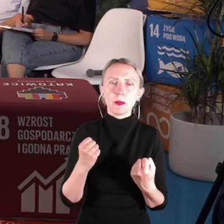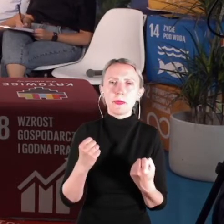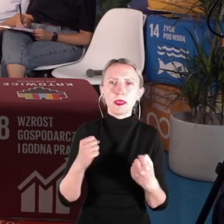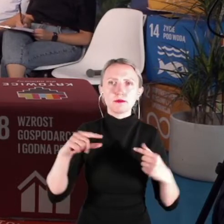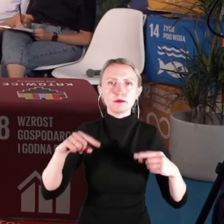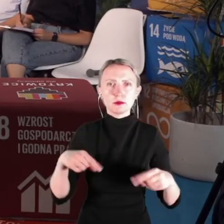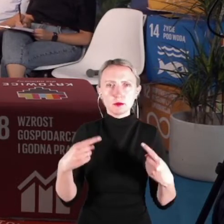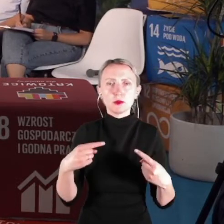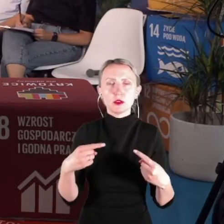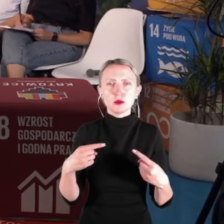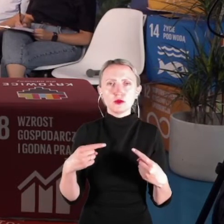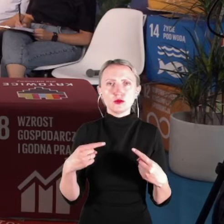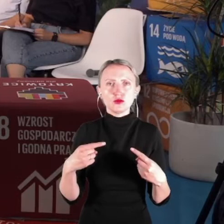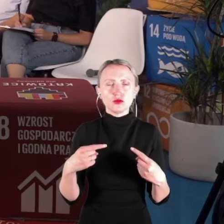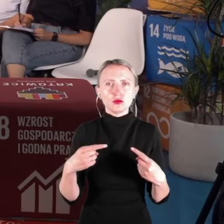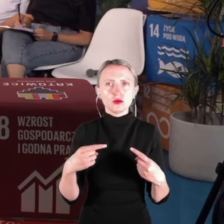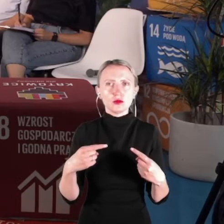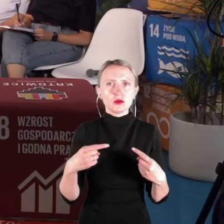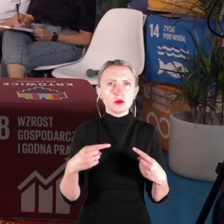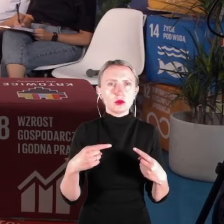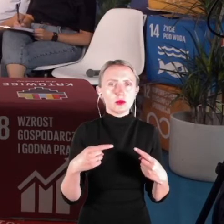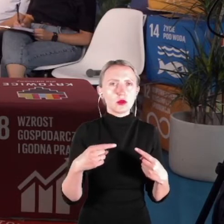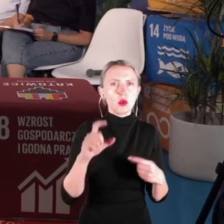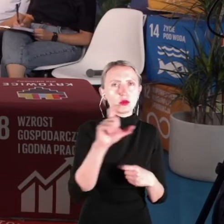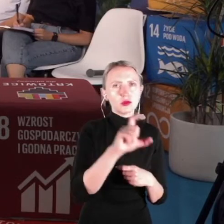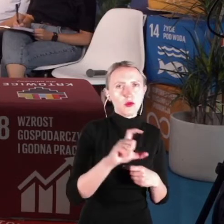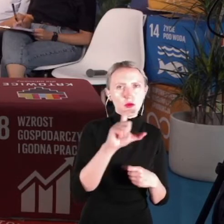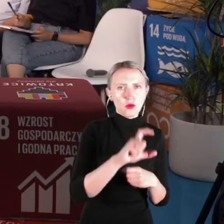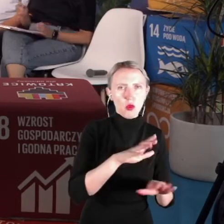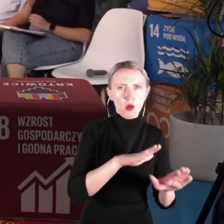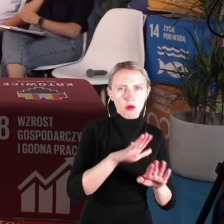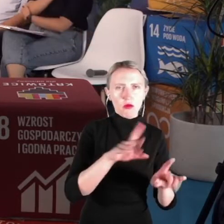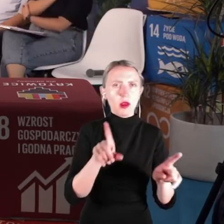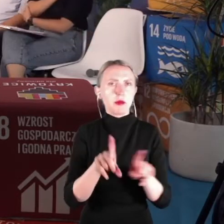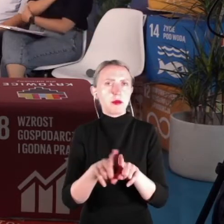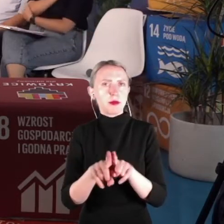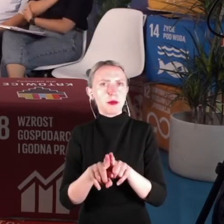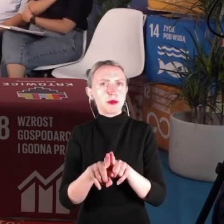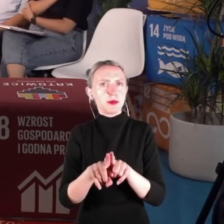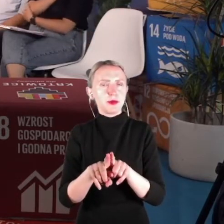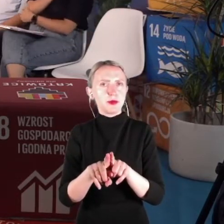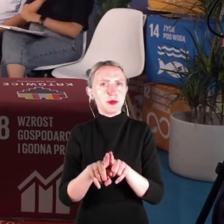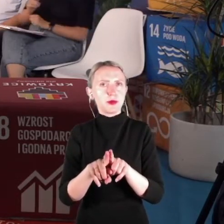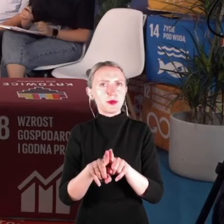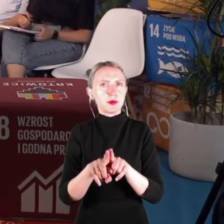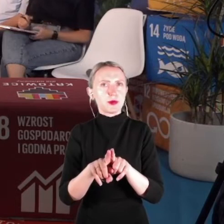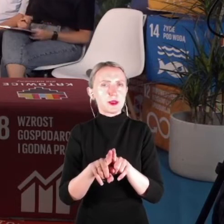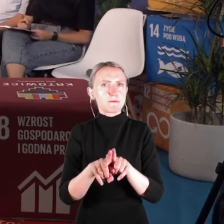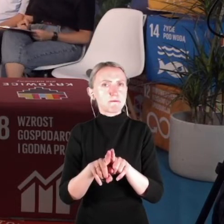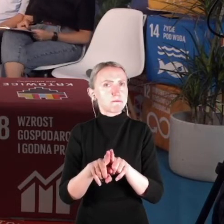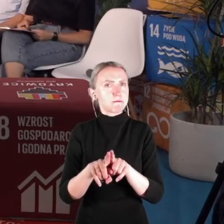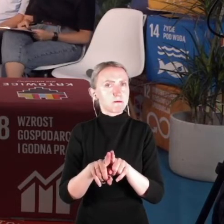knowledge dissemination, this kind of analog, something that were designed in this in 60s, 70s, 80s. Then of